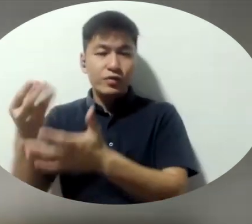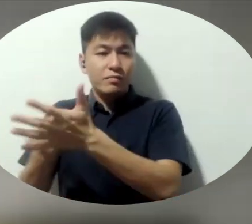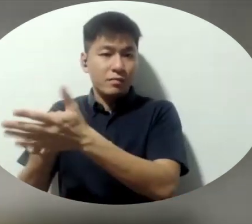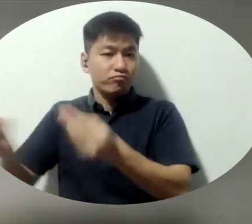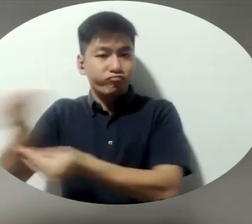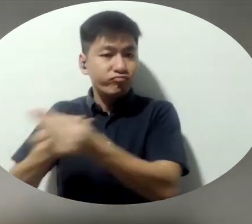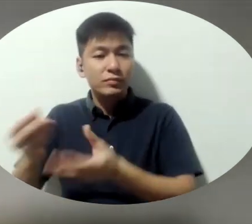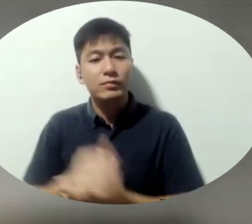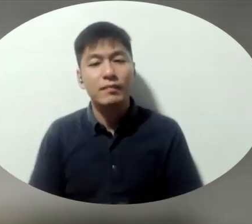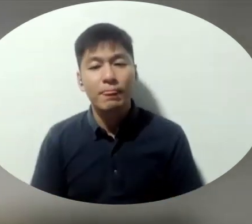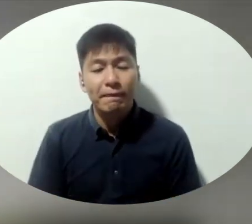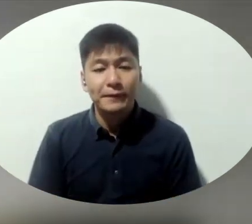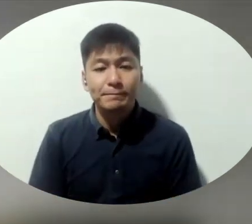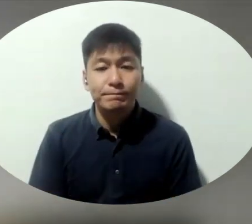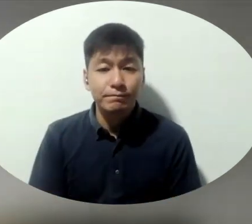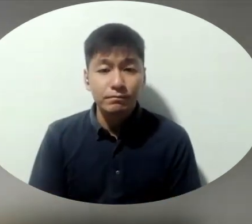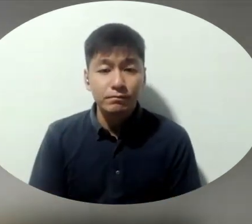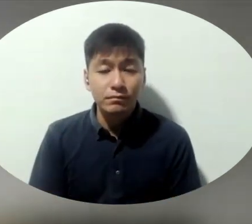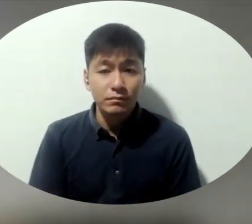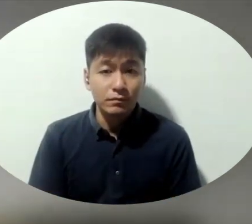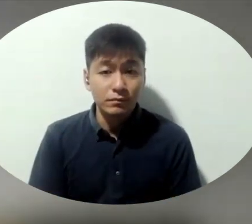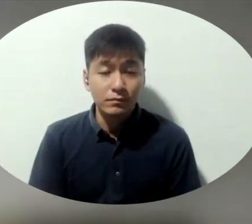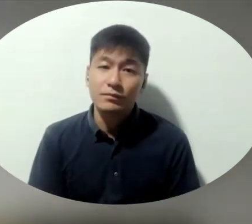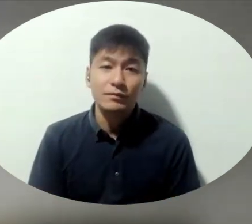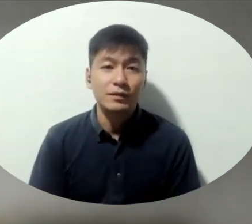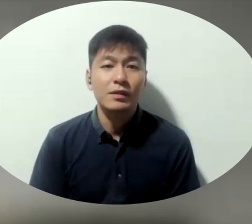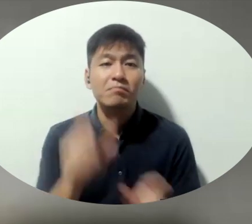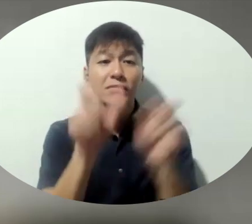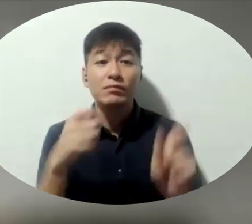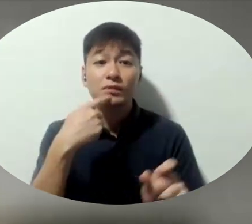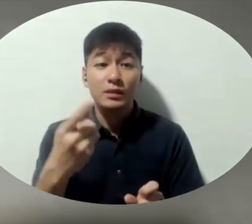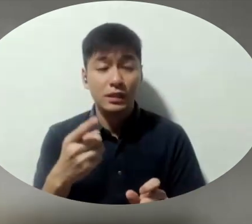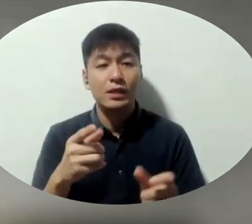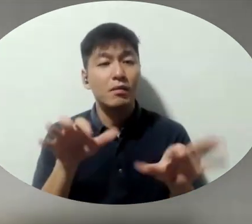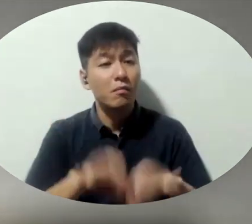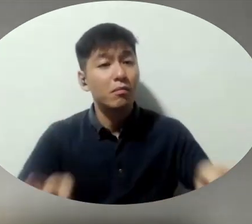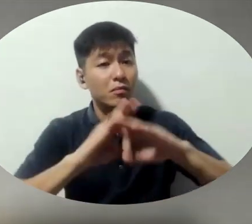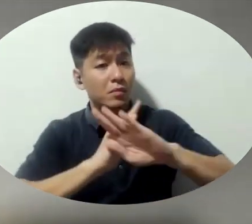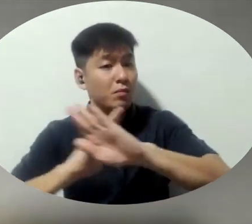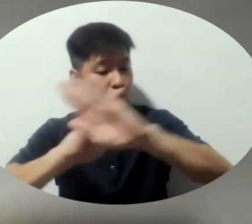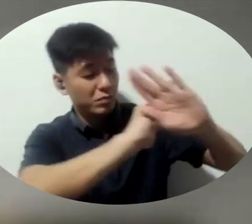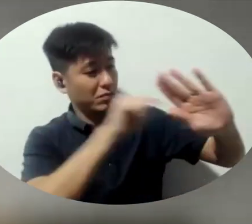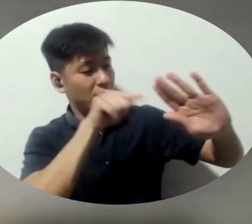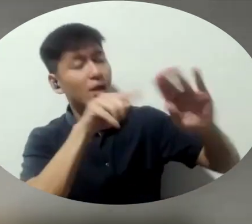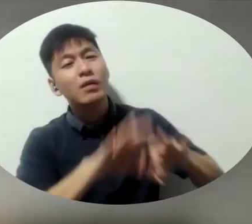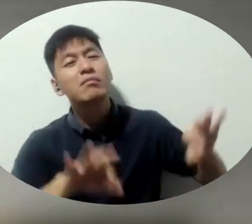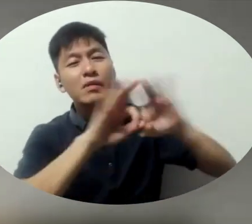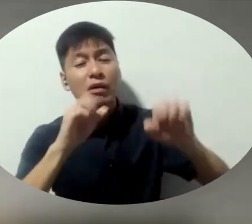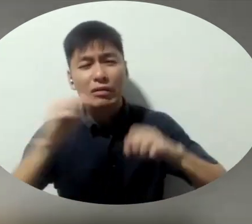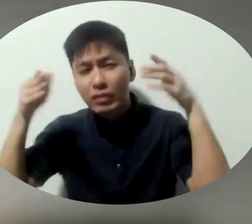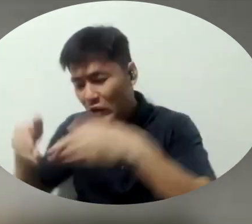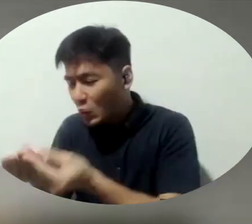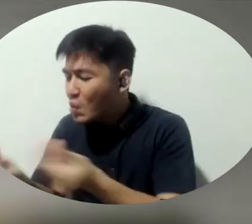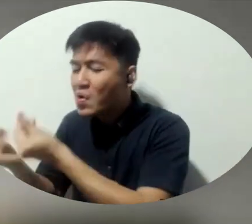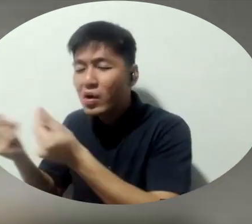cure, but you know, how many of us really truly embrace that? So the whole idea of, you know, everybody goes for